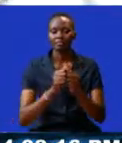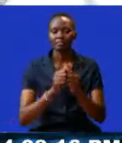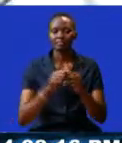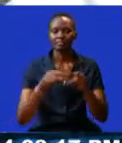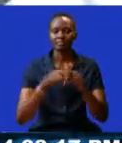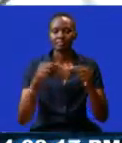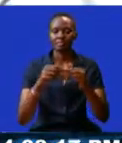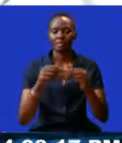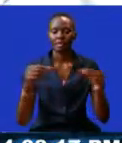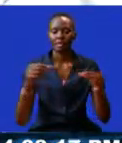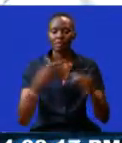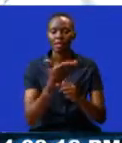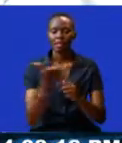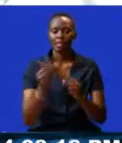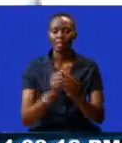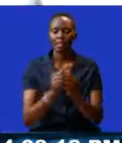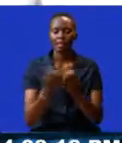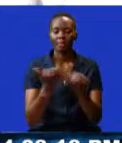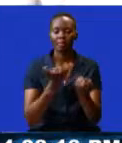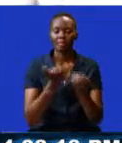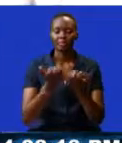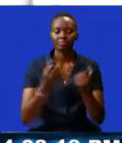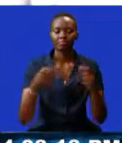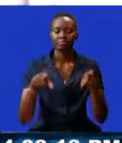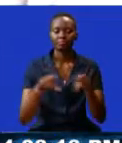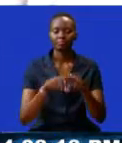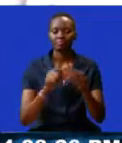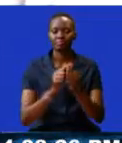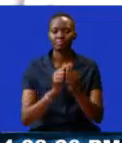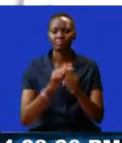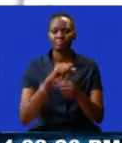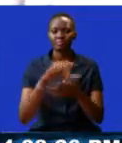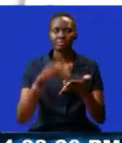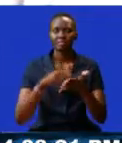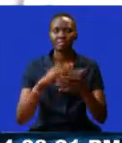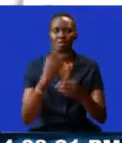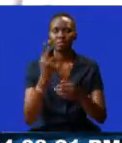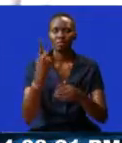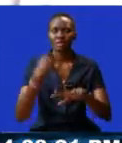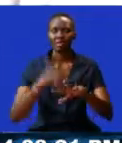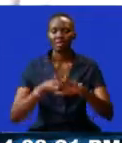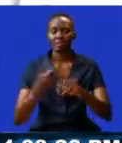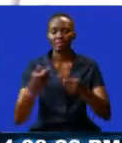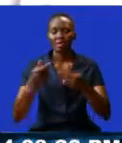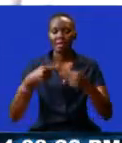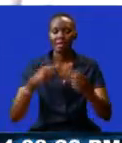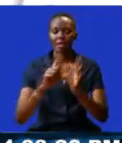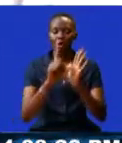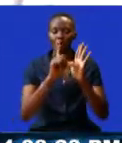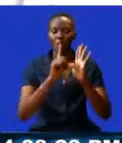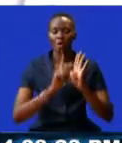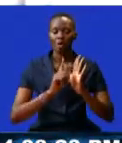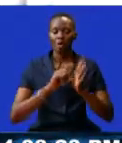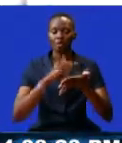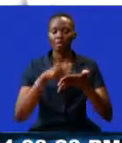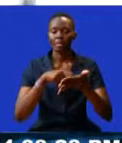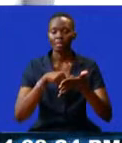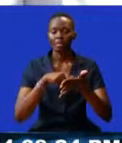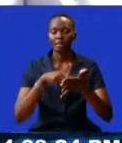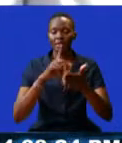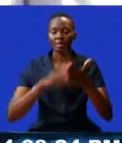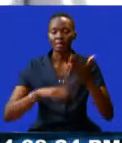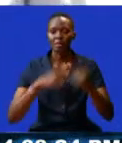expansion for their enterprises. This is our fourth time taking this loan. What I can tell